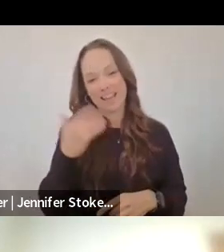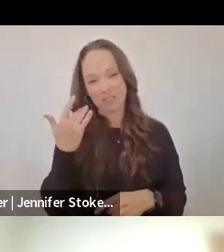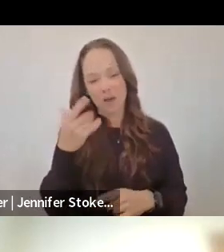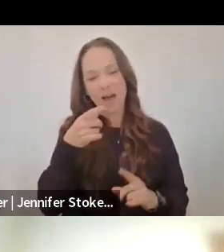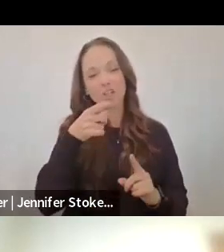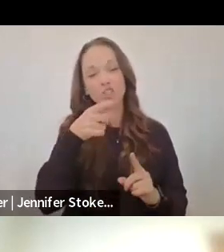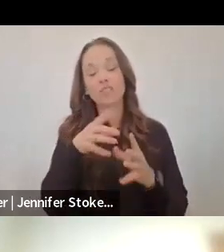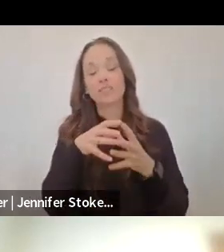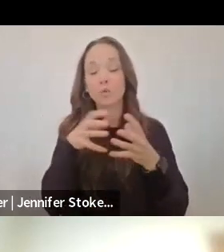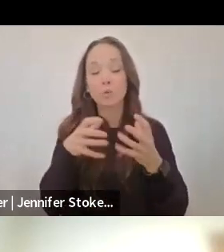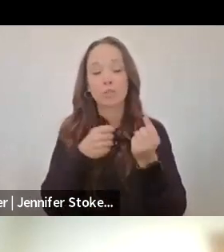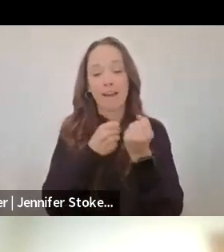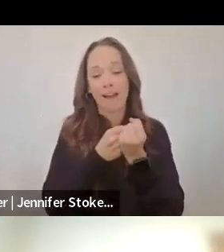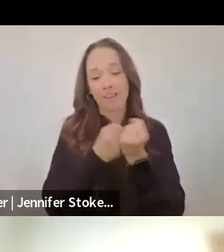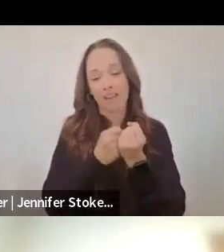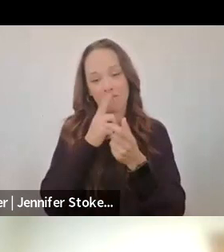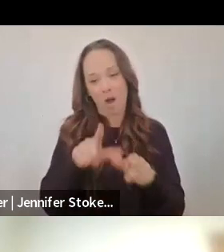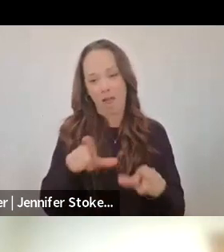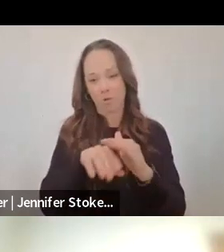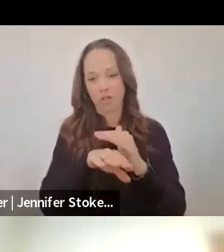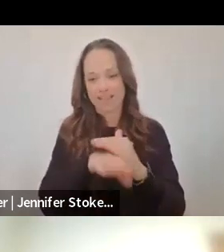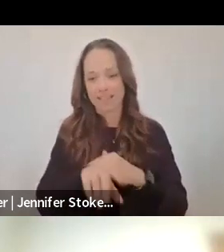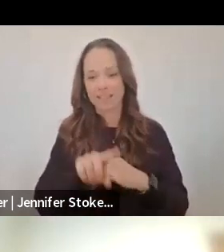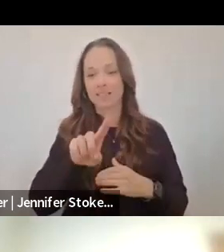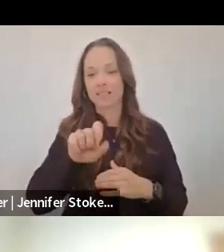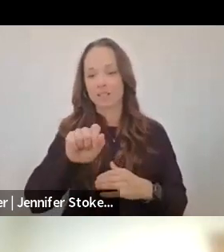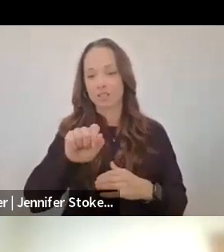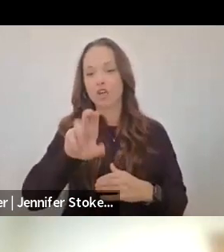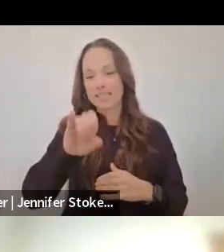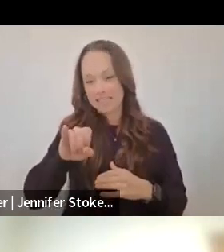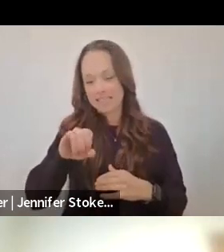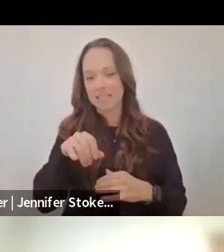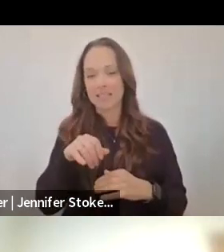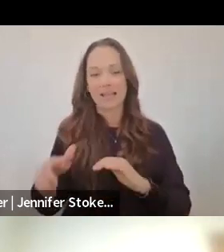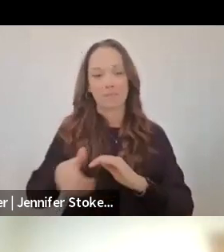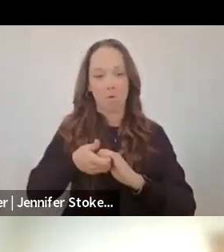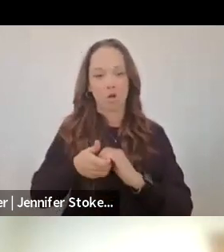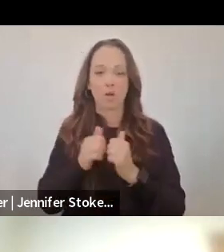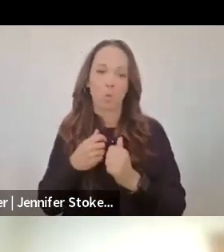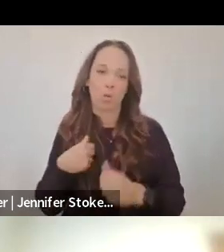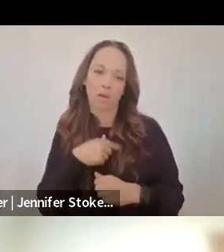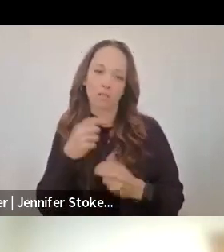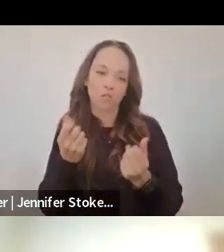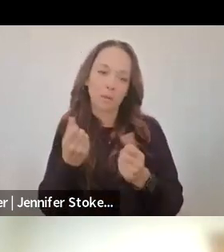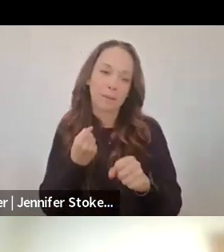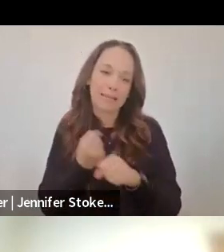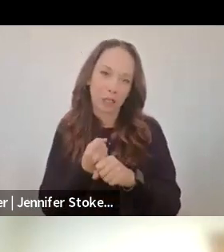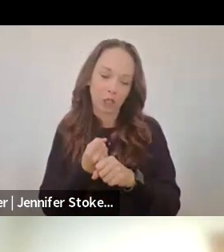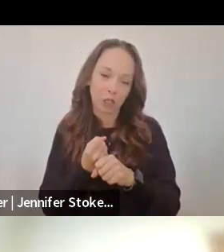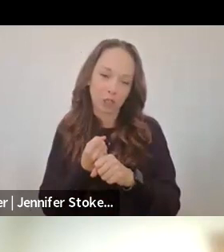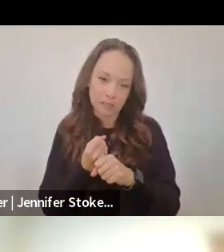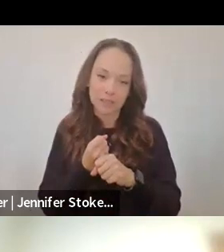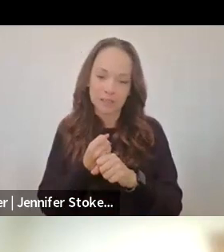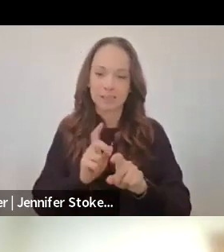advocate of language access. Darcy has actually been partnering with NCIHC for many, many years in